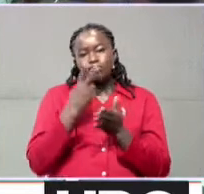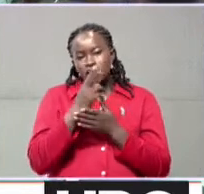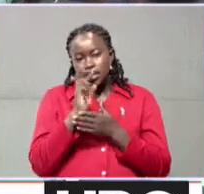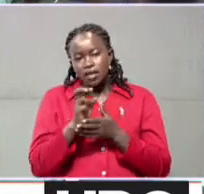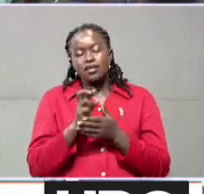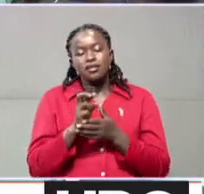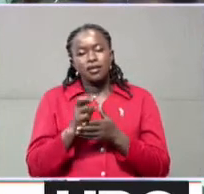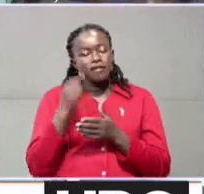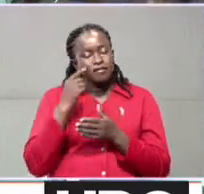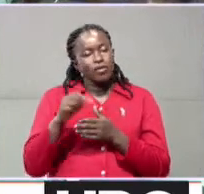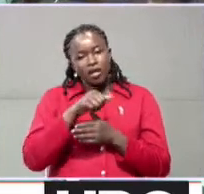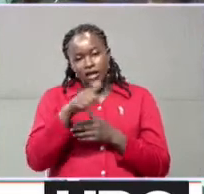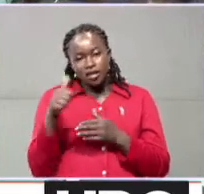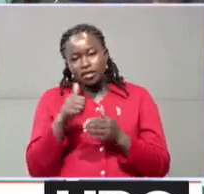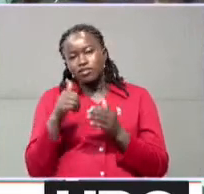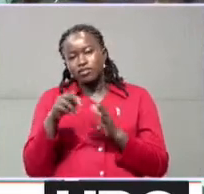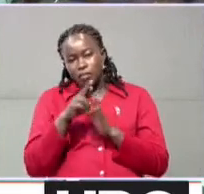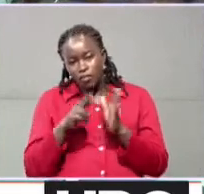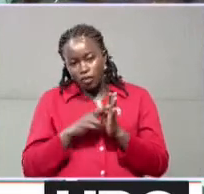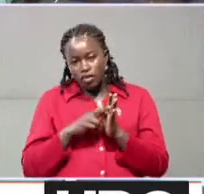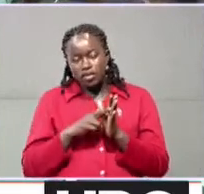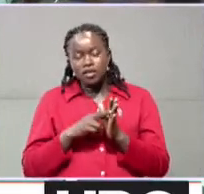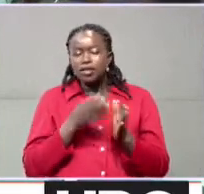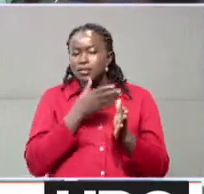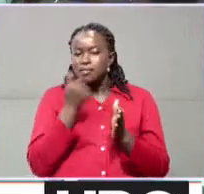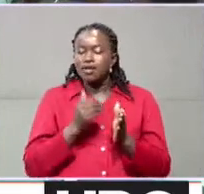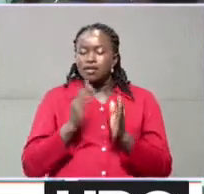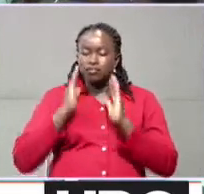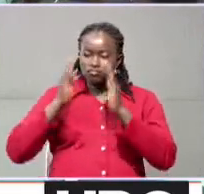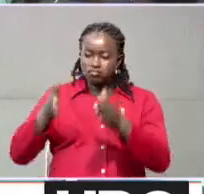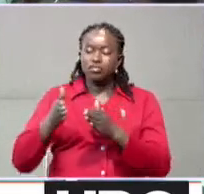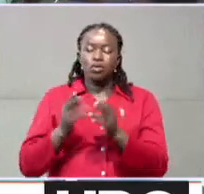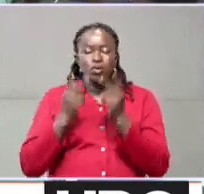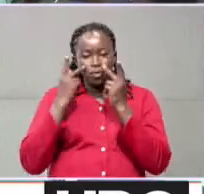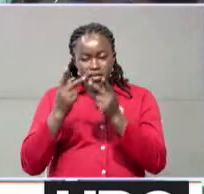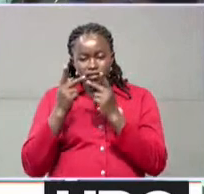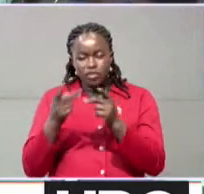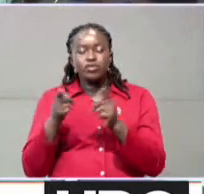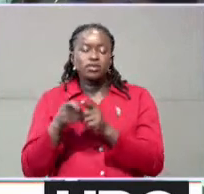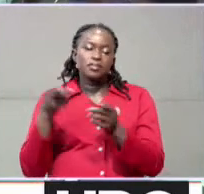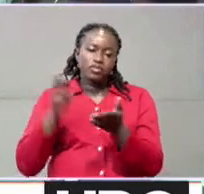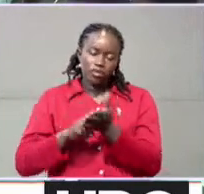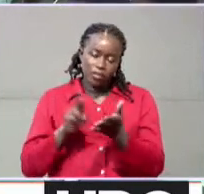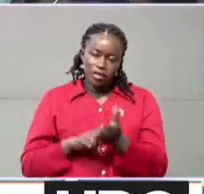report please go straight on observations and recommendations